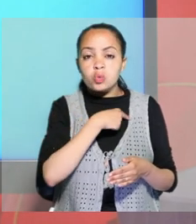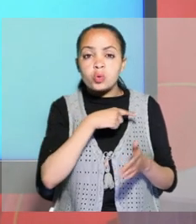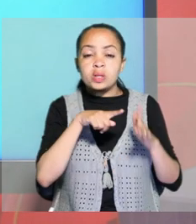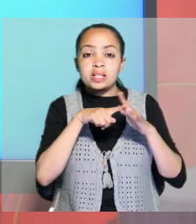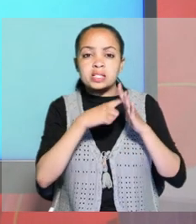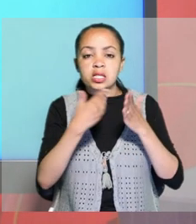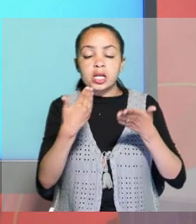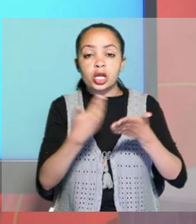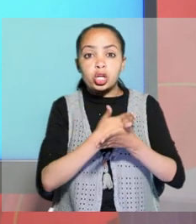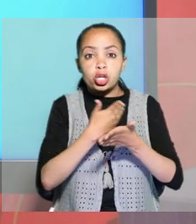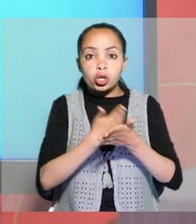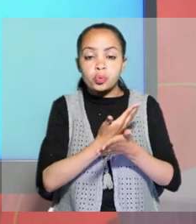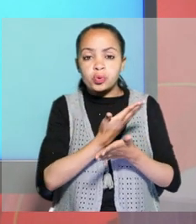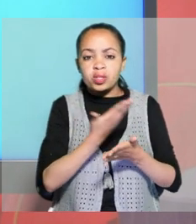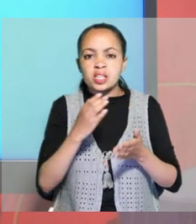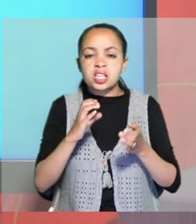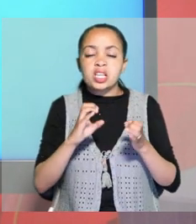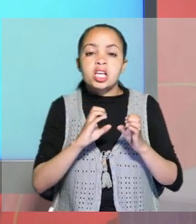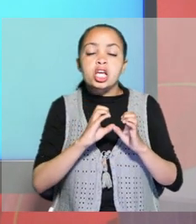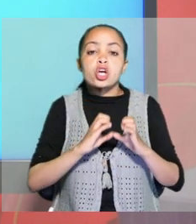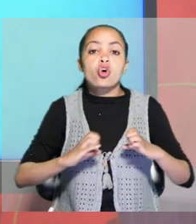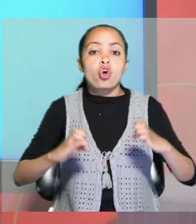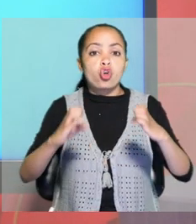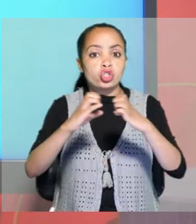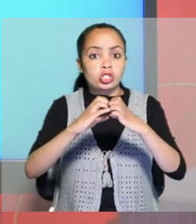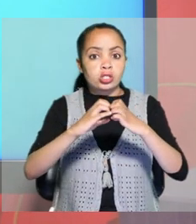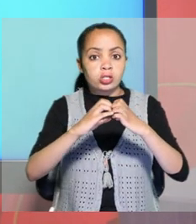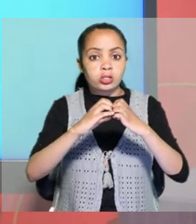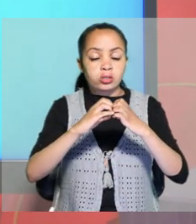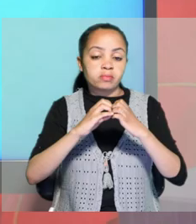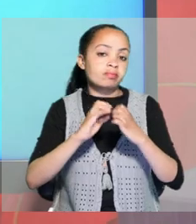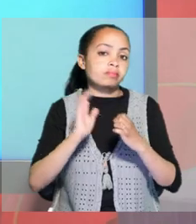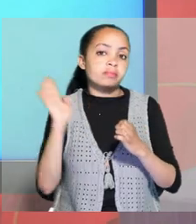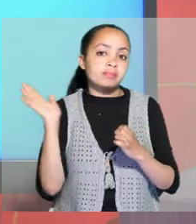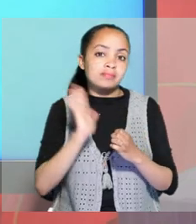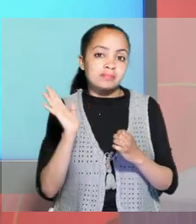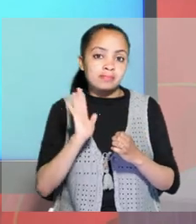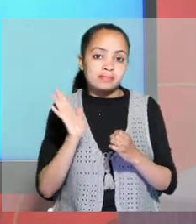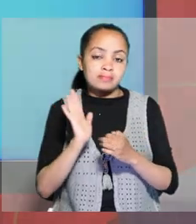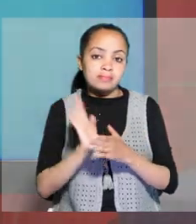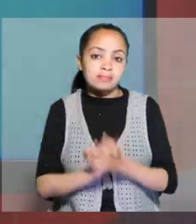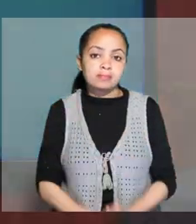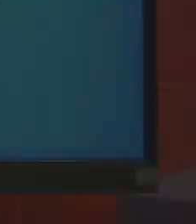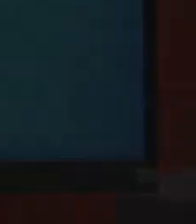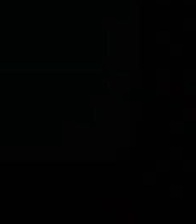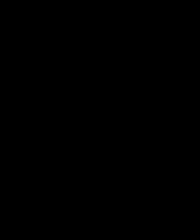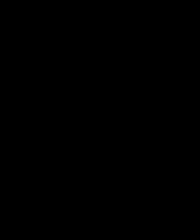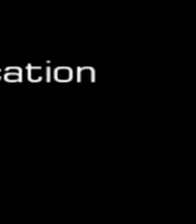start new unit, ecology. Until that, goodbye, students.